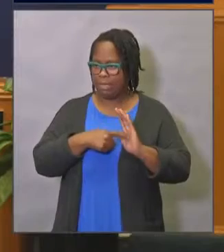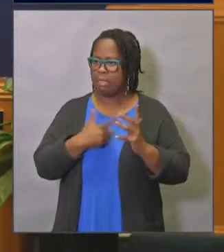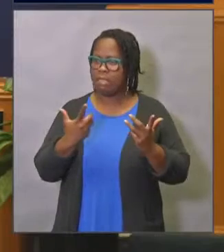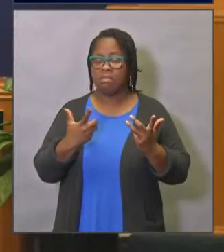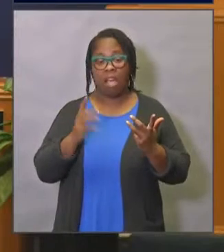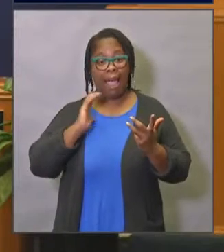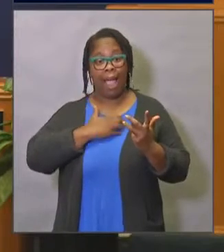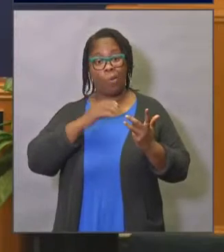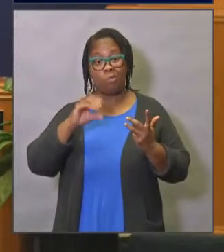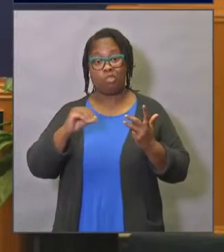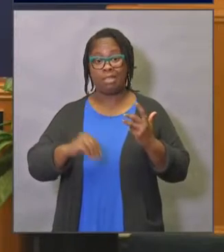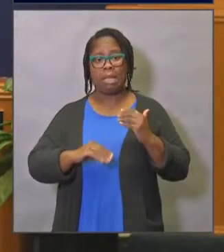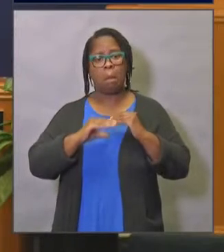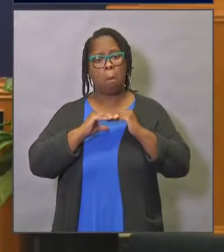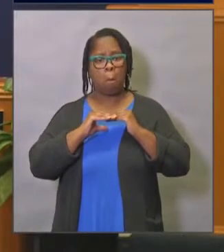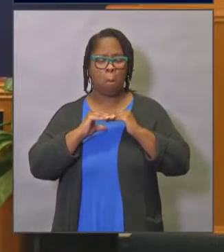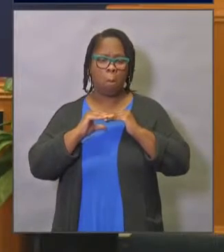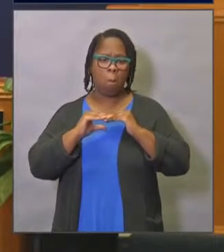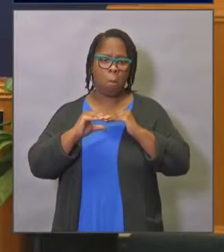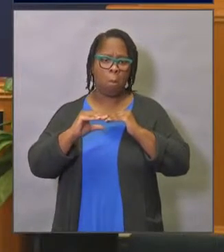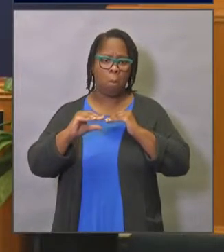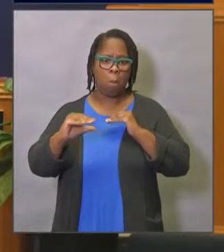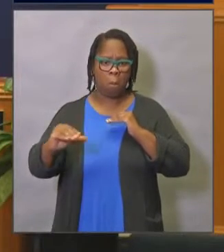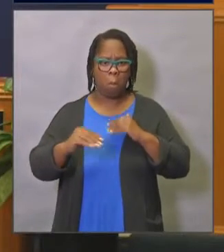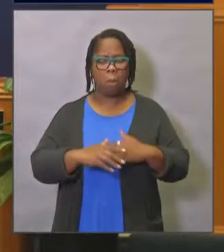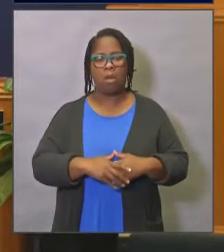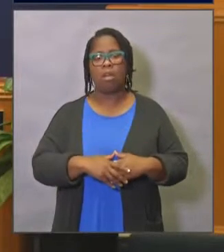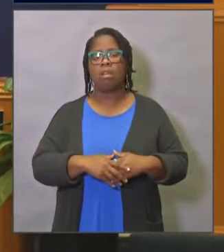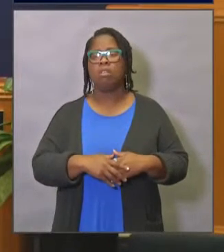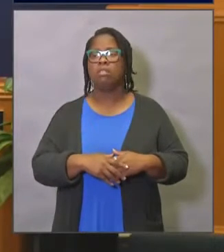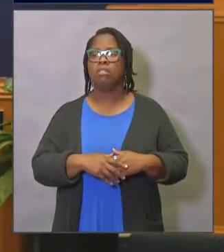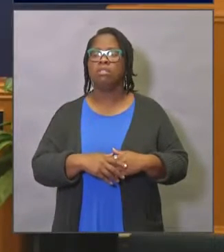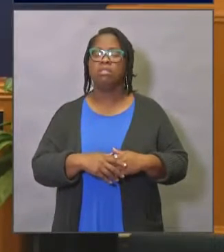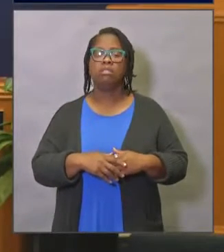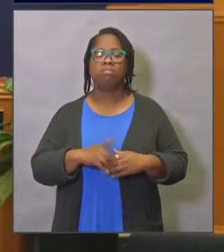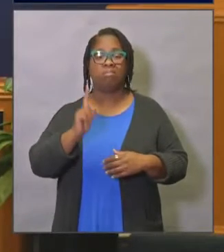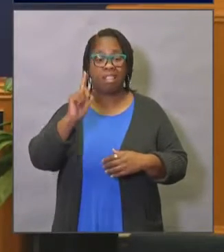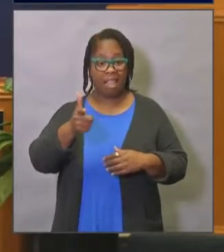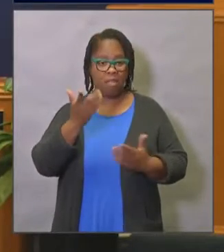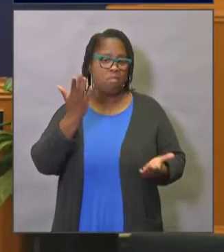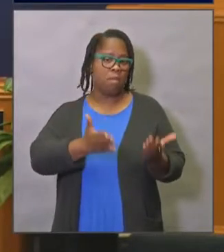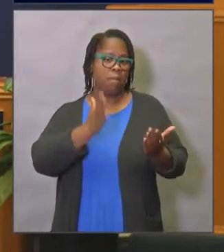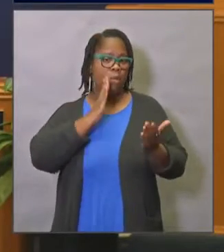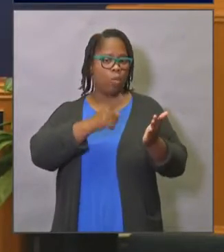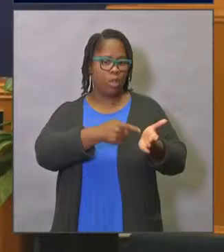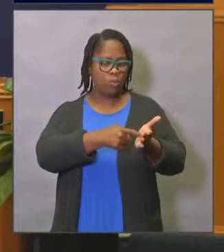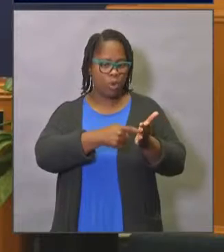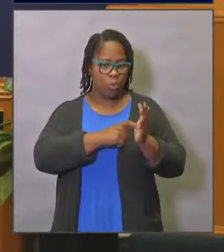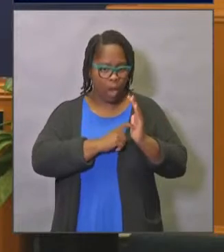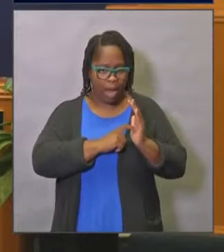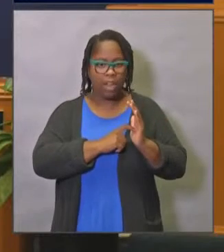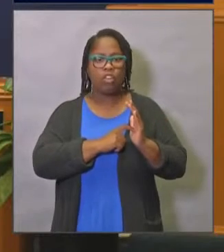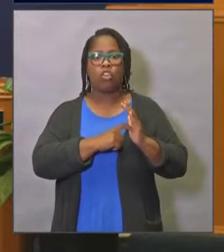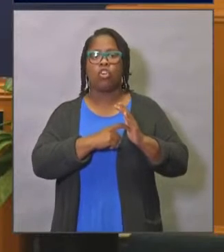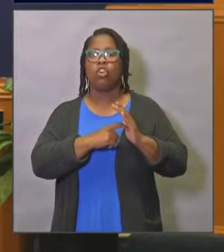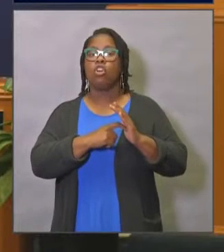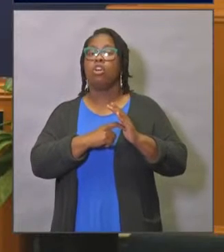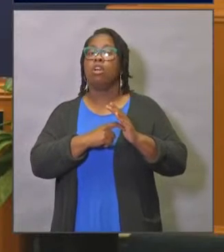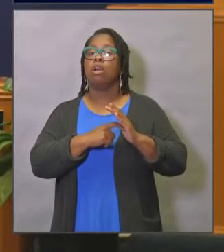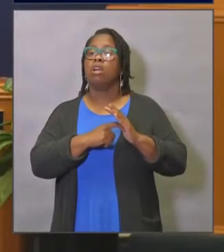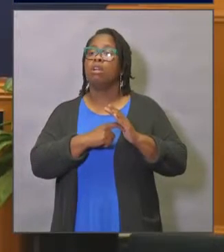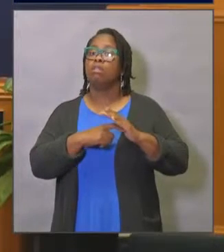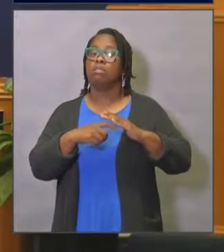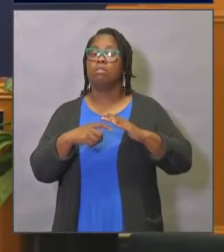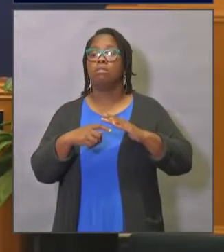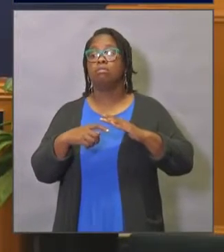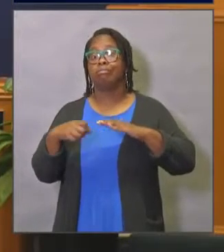steady about the number of patients that are hospitalized and then will at some point require to be admitted into the ICU.